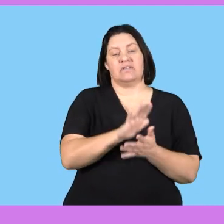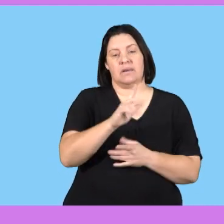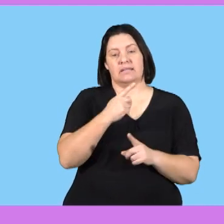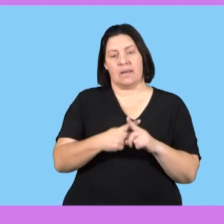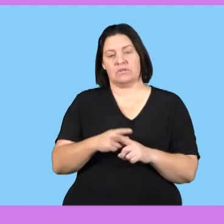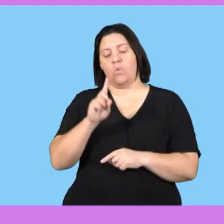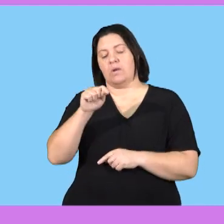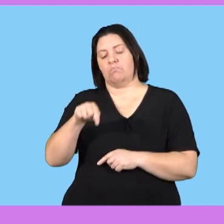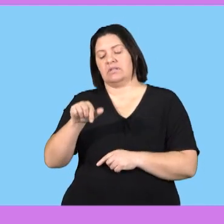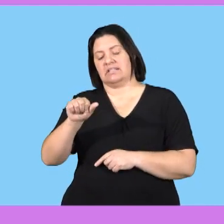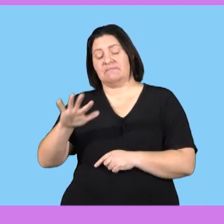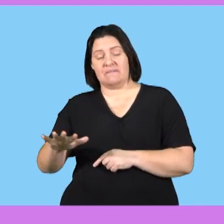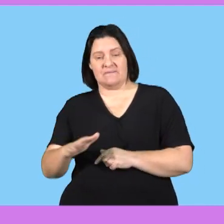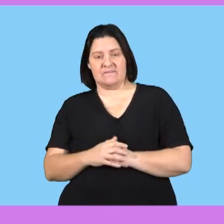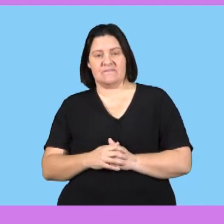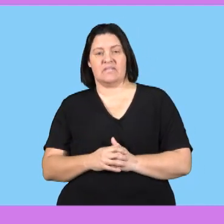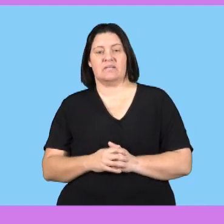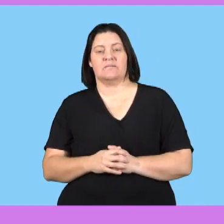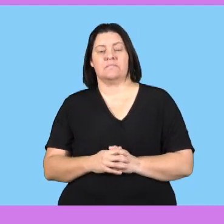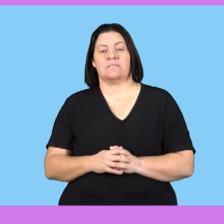by 165 cents.